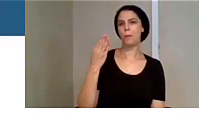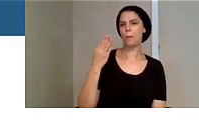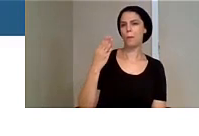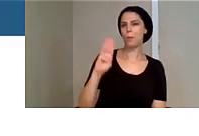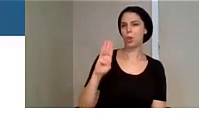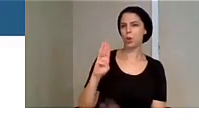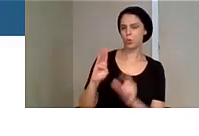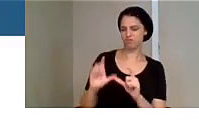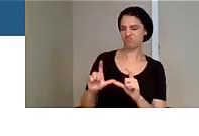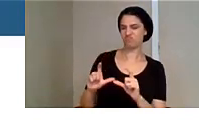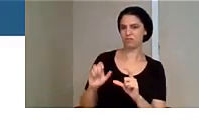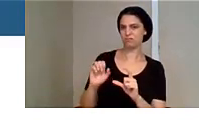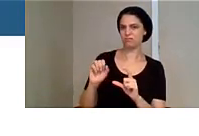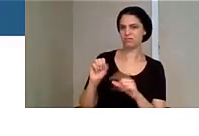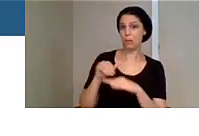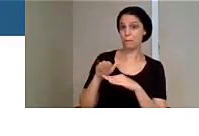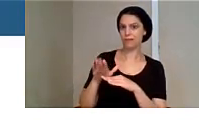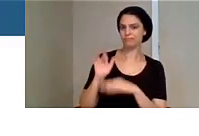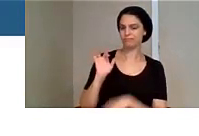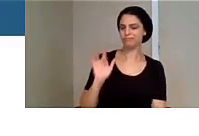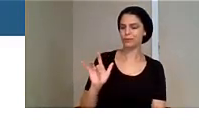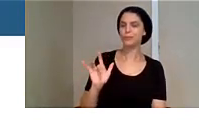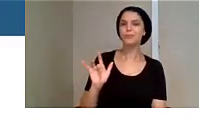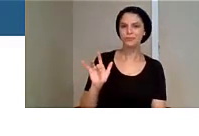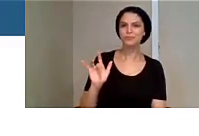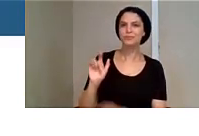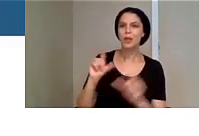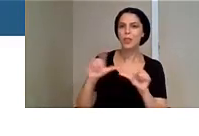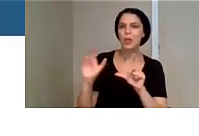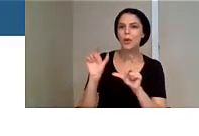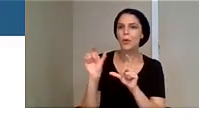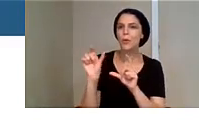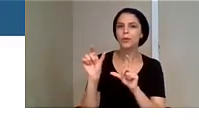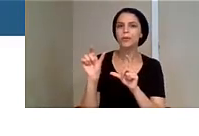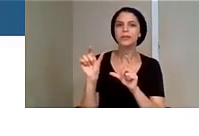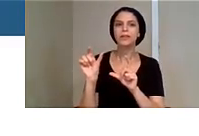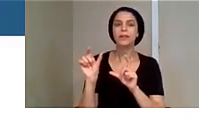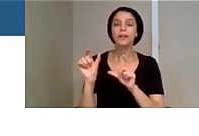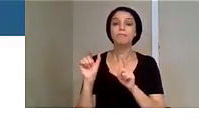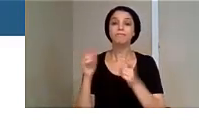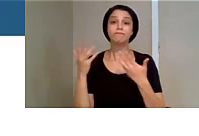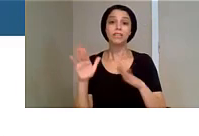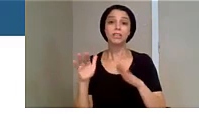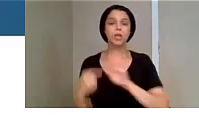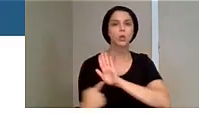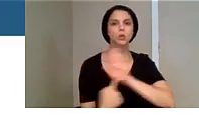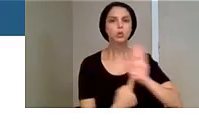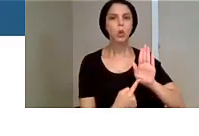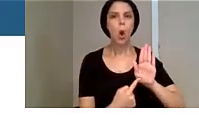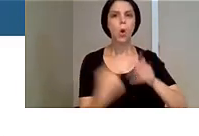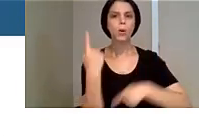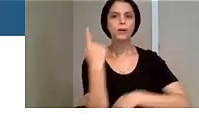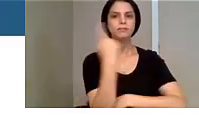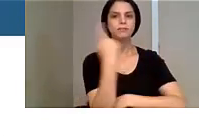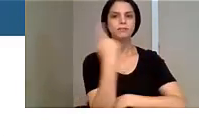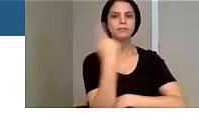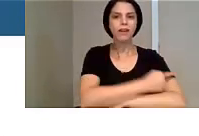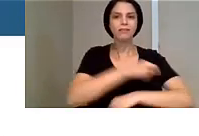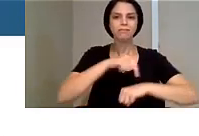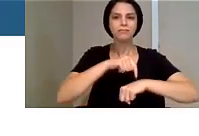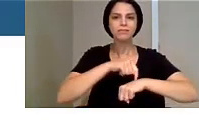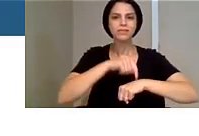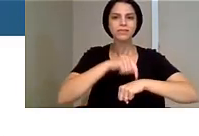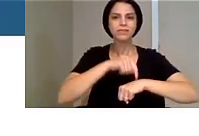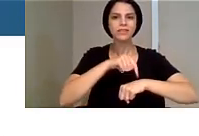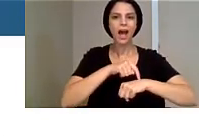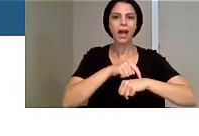in the upper right hand corner, and that then gives this date and timestamp to show that it has been submitted to their